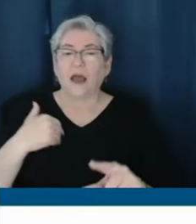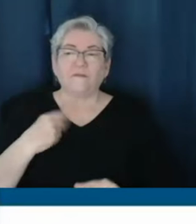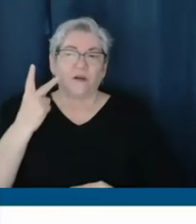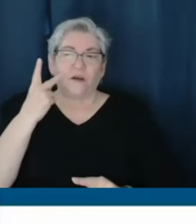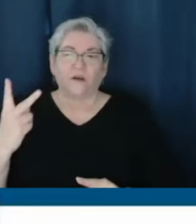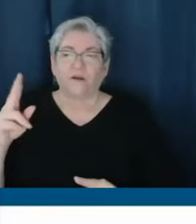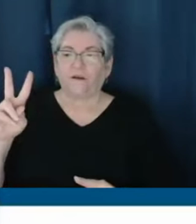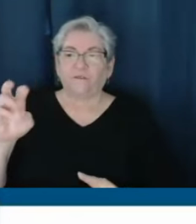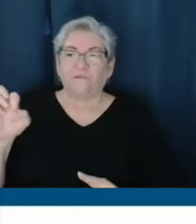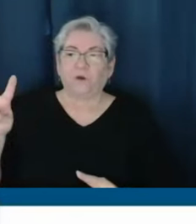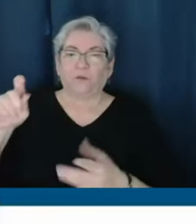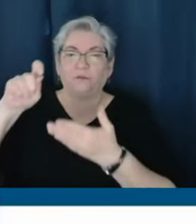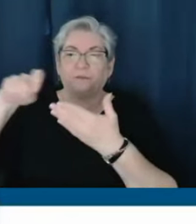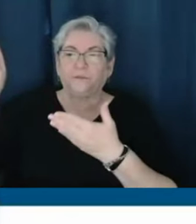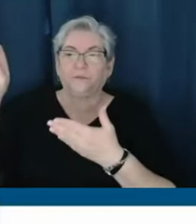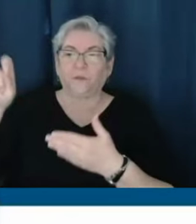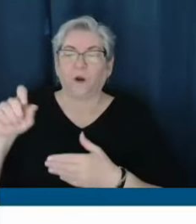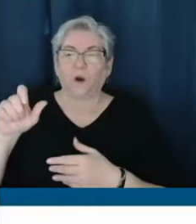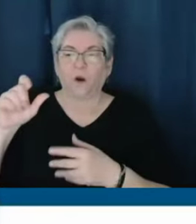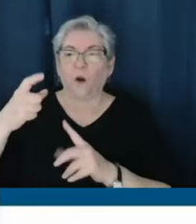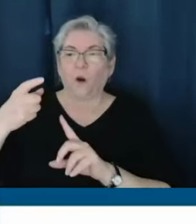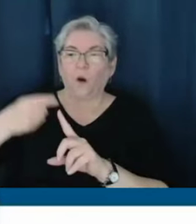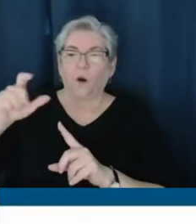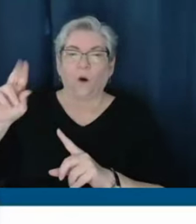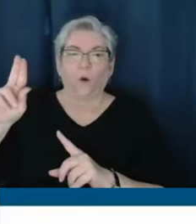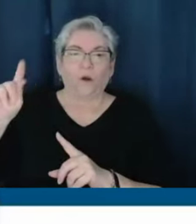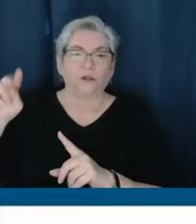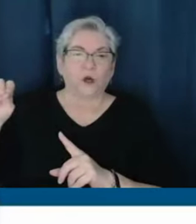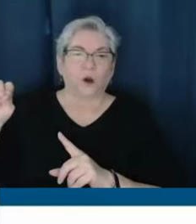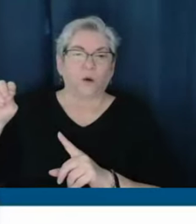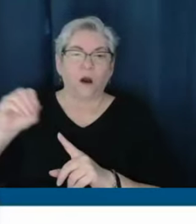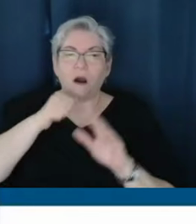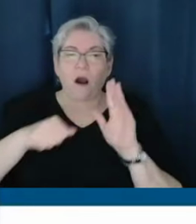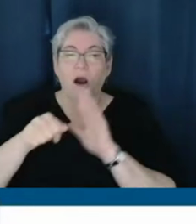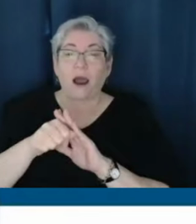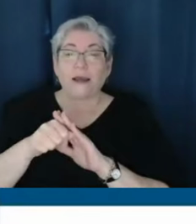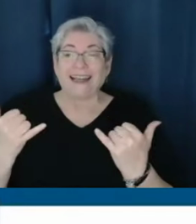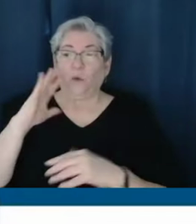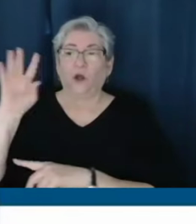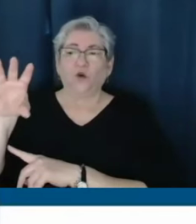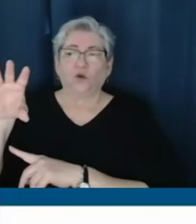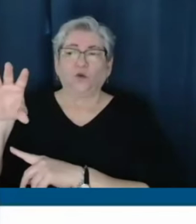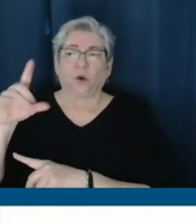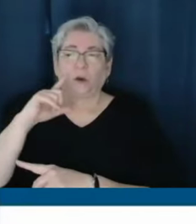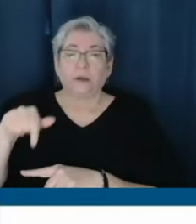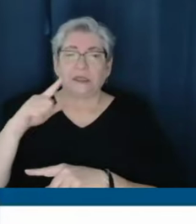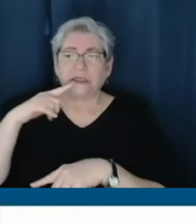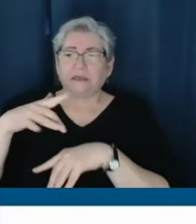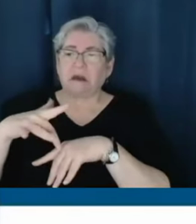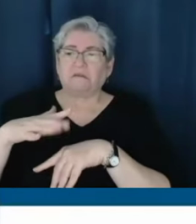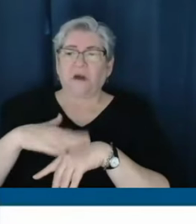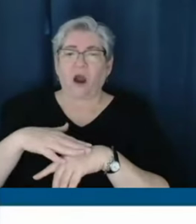and uncheck auto hide. Today's presentation is being recorded, and we will make it available to you on the